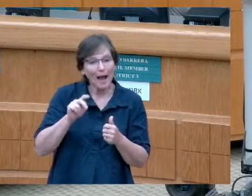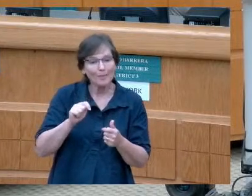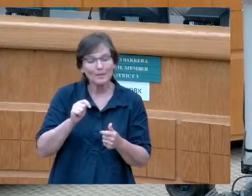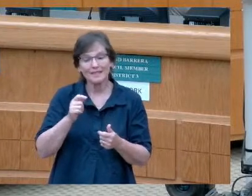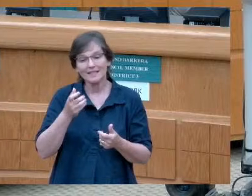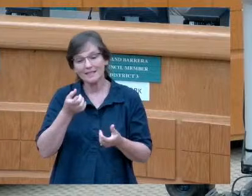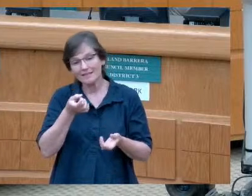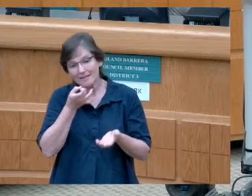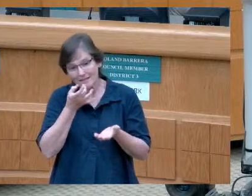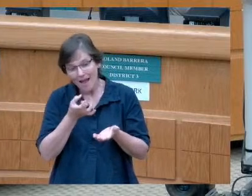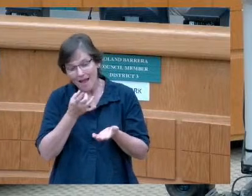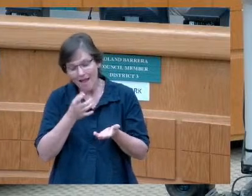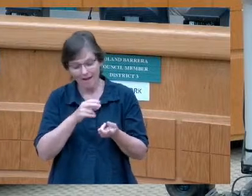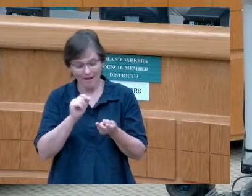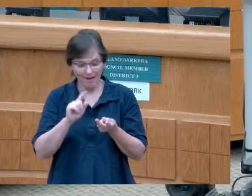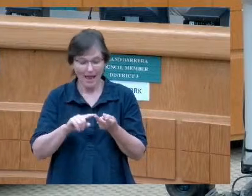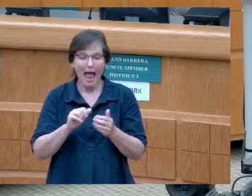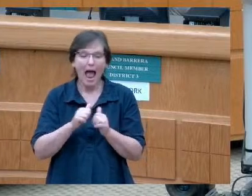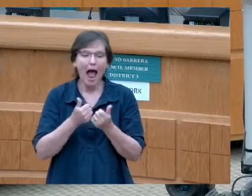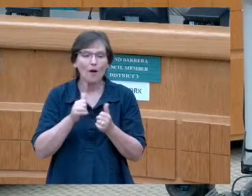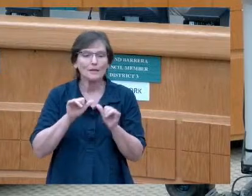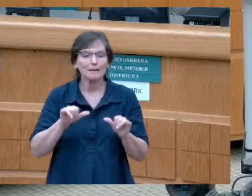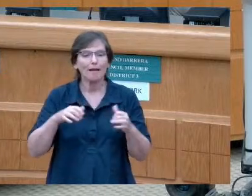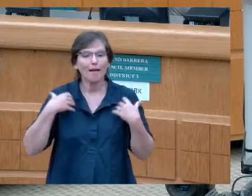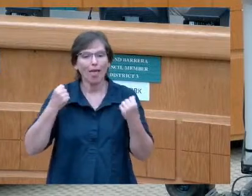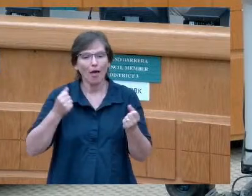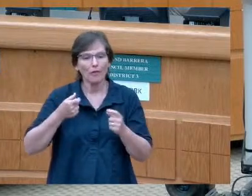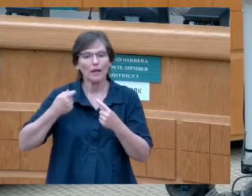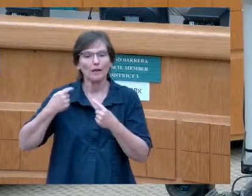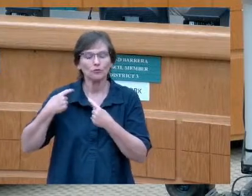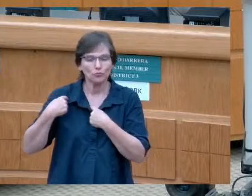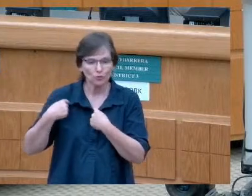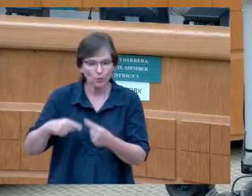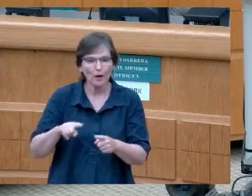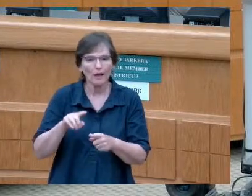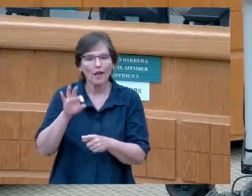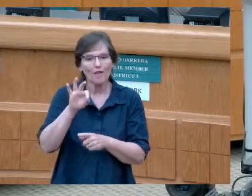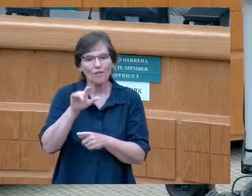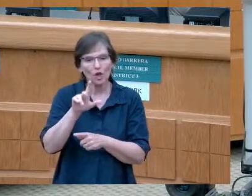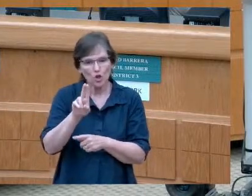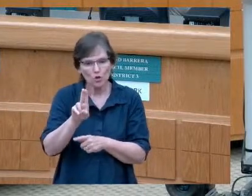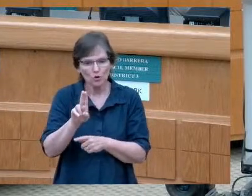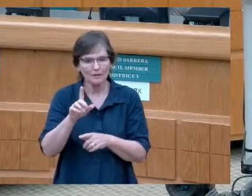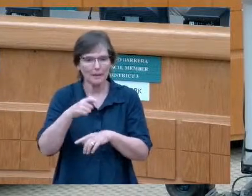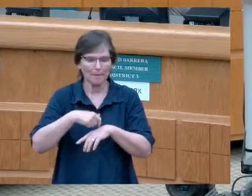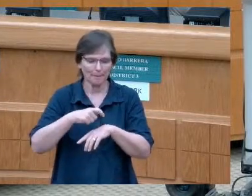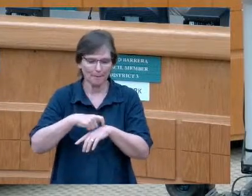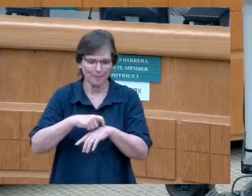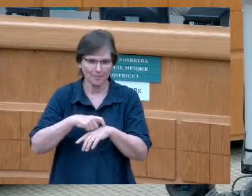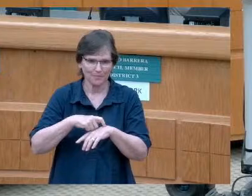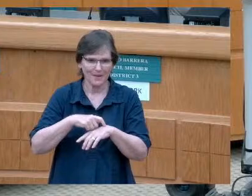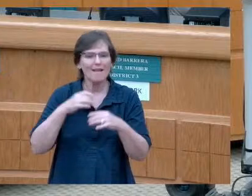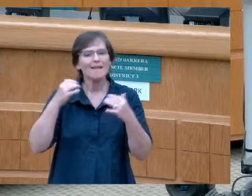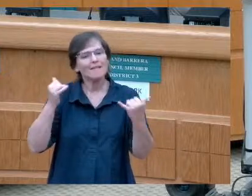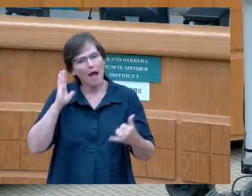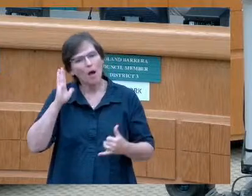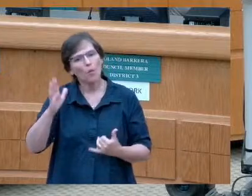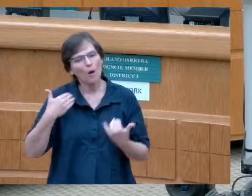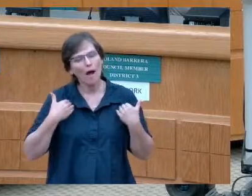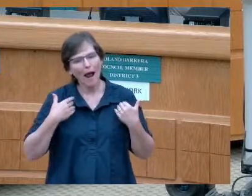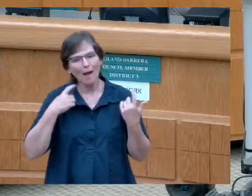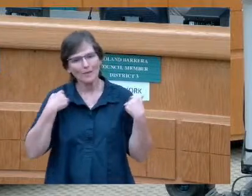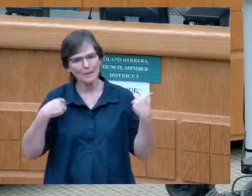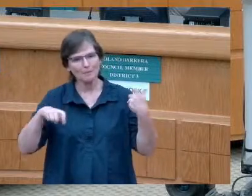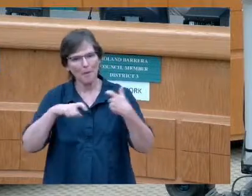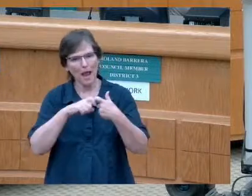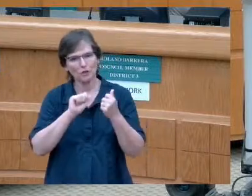Spanish translation, and then we'll have County Judge Canales. Thank you. El próximo puesto de tomas de muestras móvil